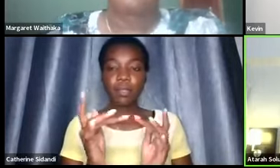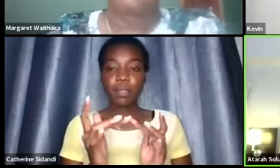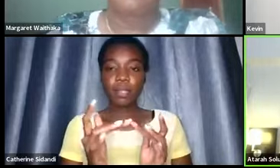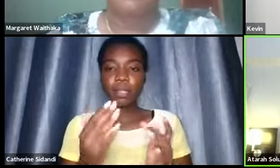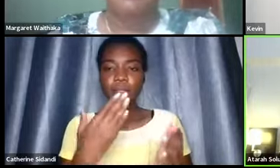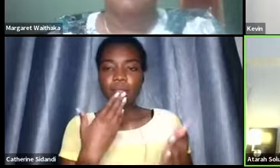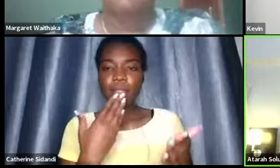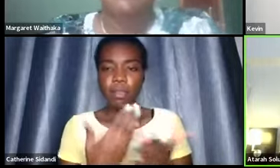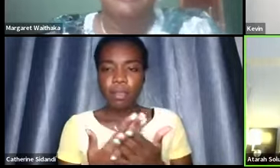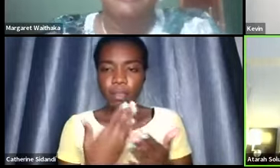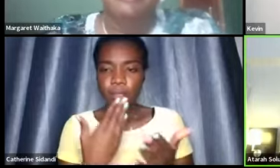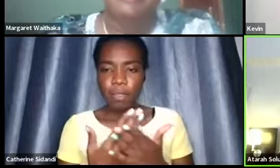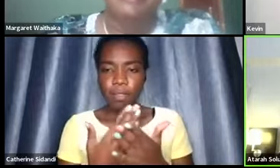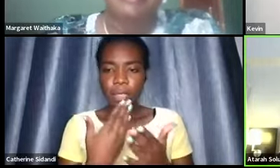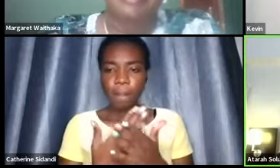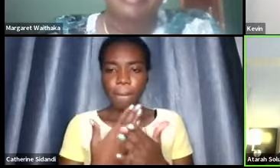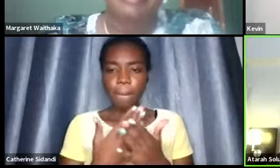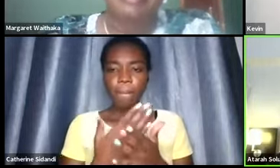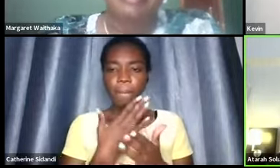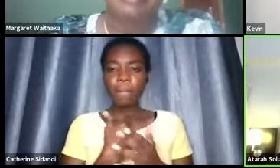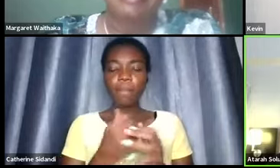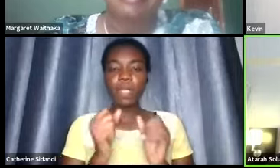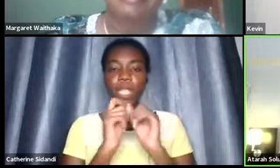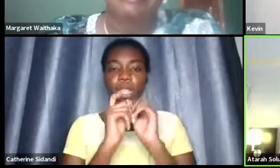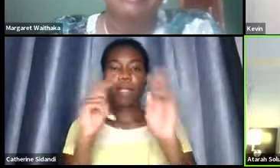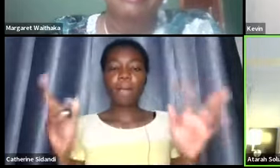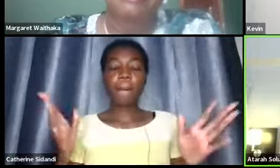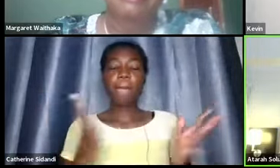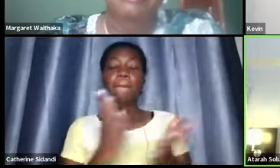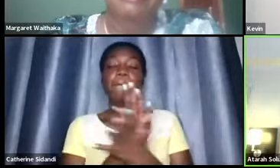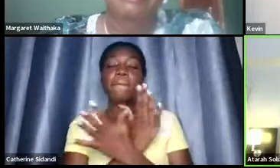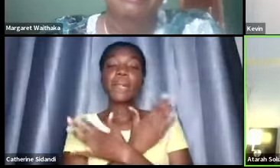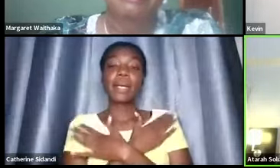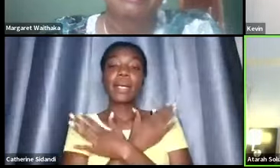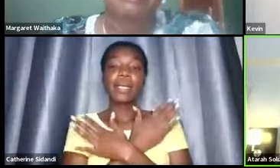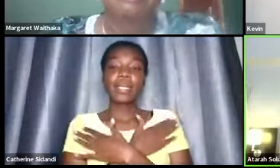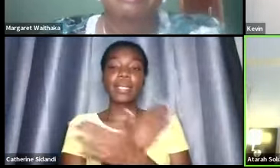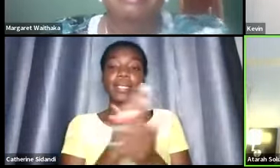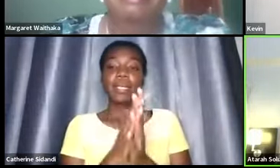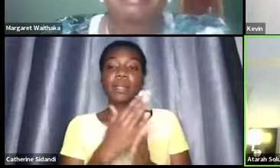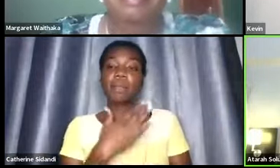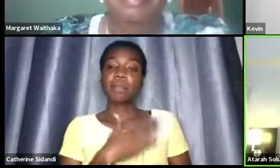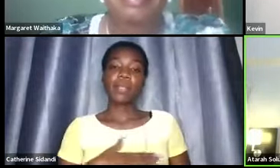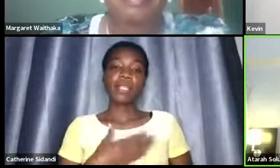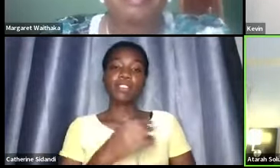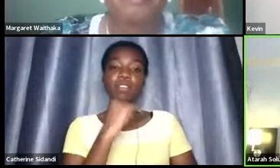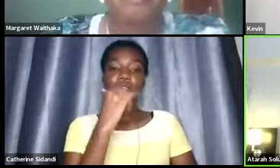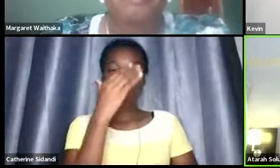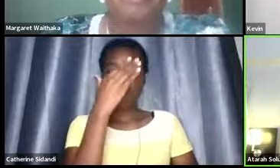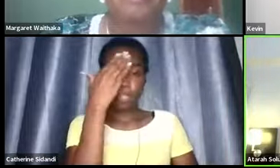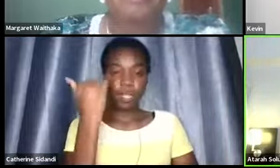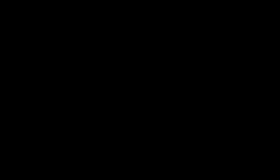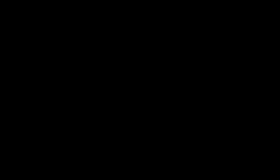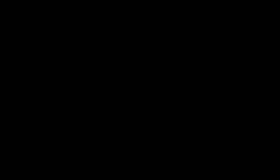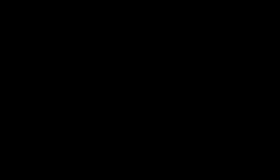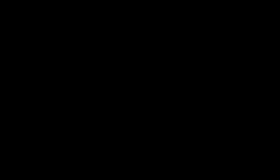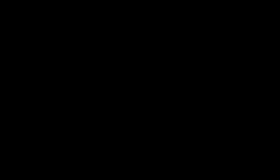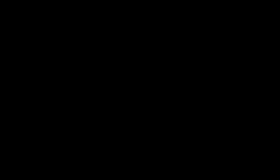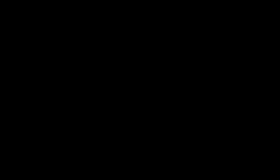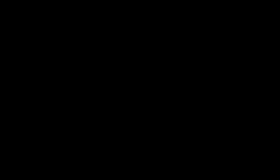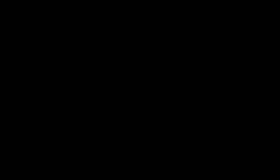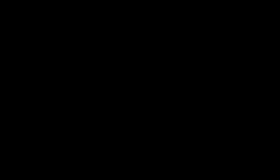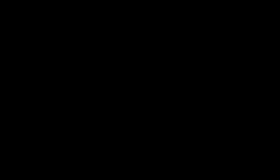Thank you. Allow us to just give a shout out to our partners. And please don't forget, we have a session coming up for all the students